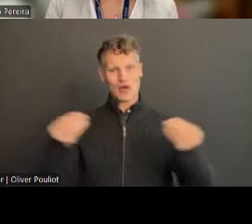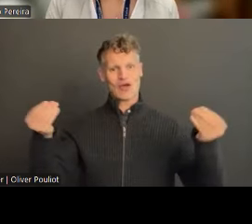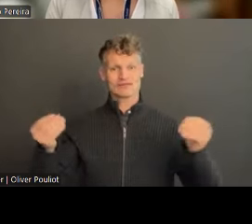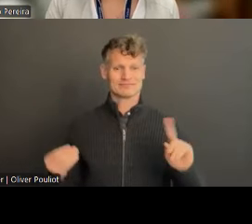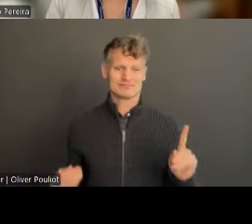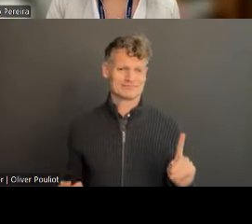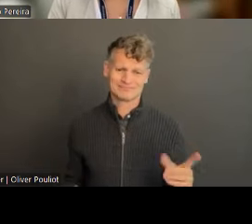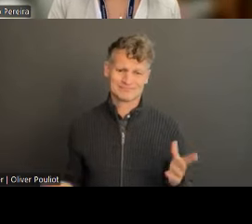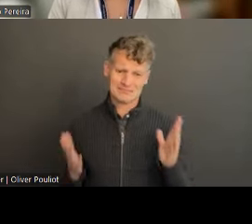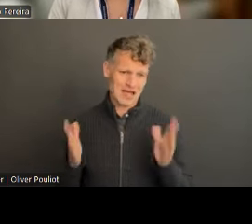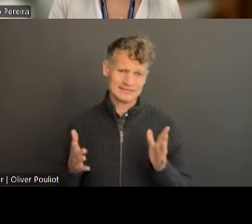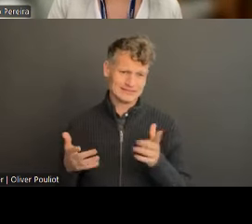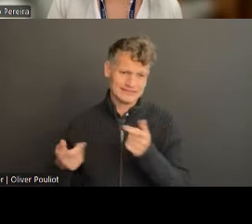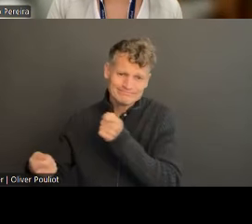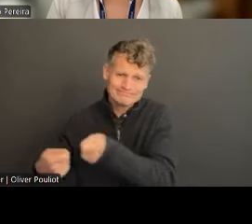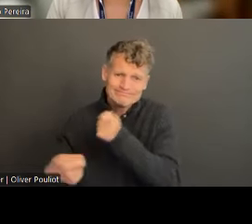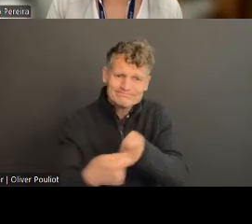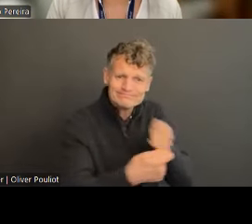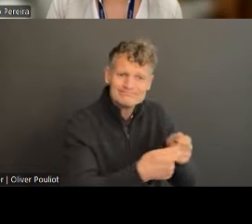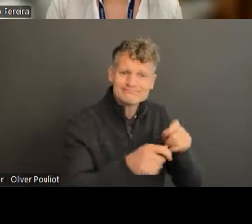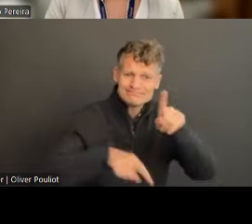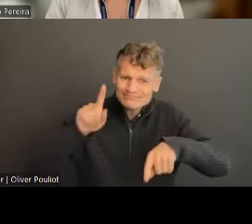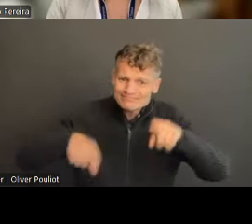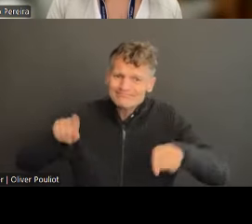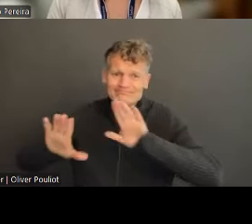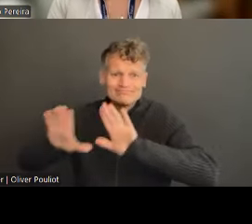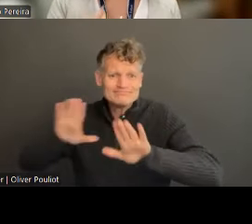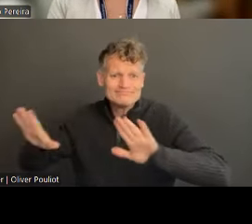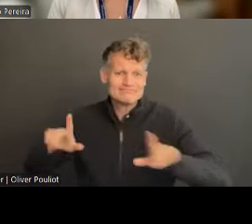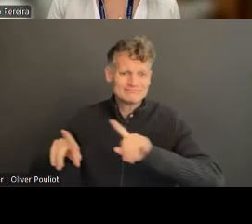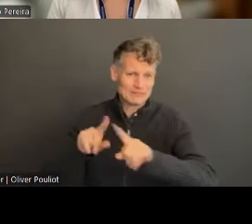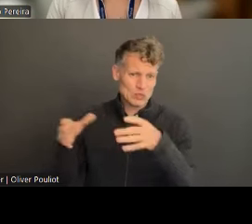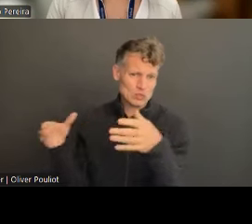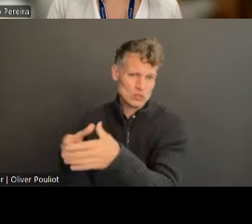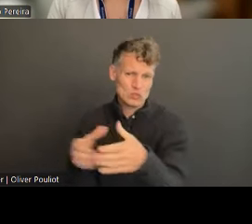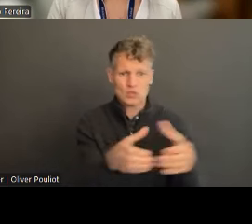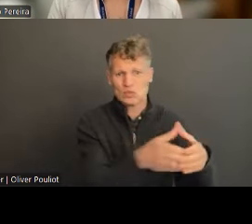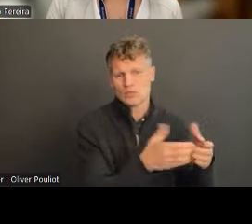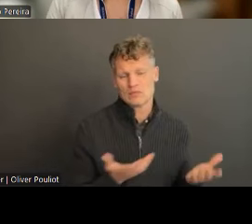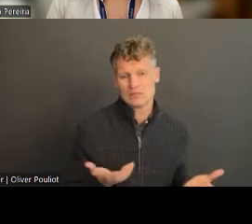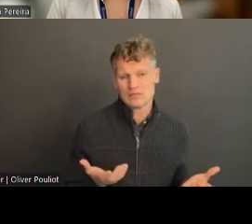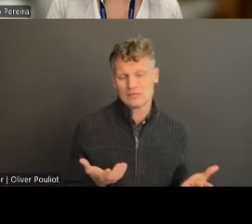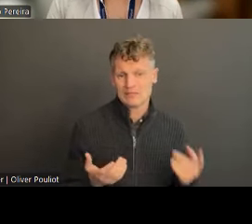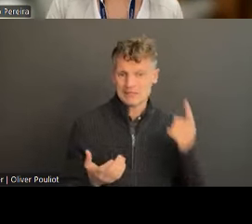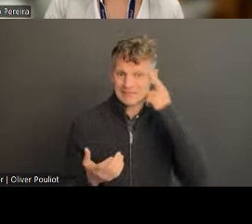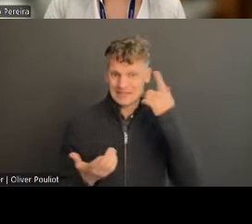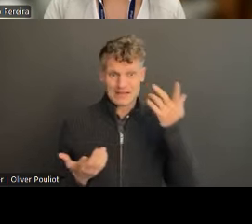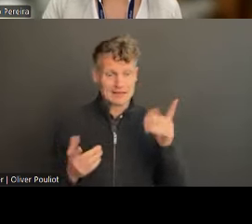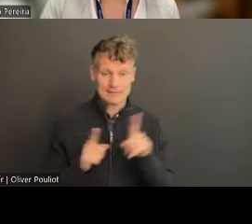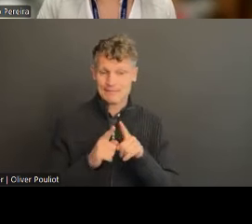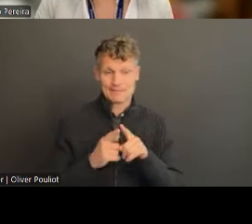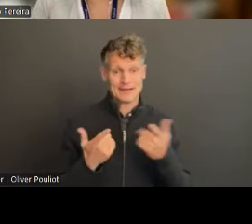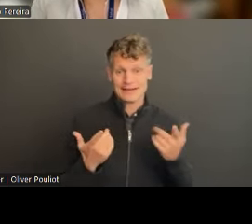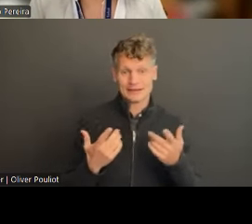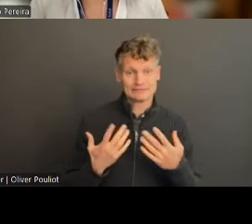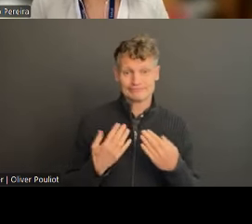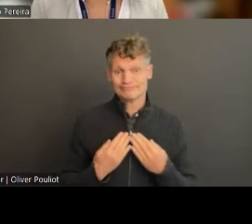identified population. For instance, gender diverse populations, migrant migrant populations,